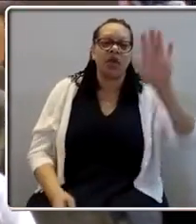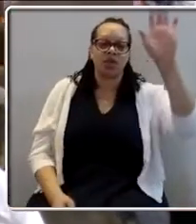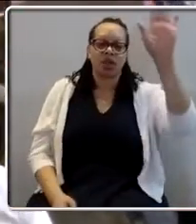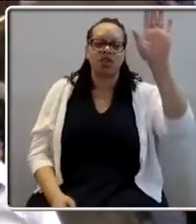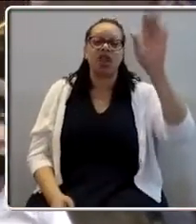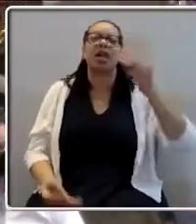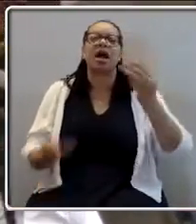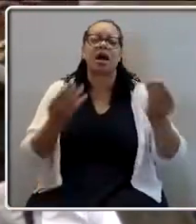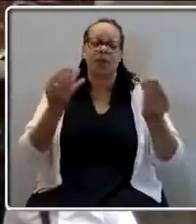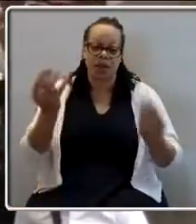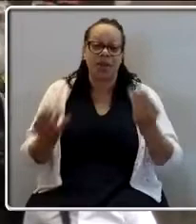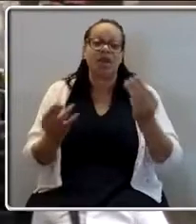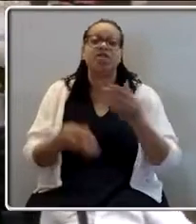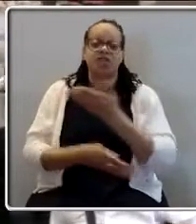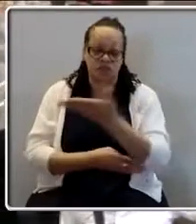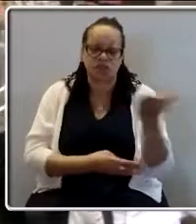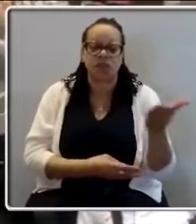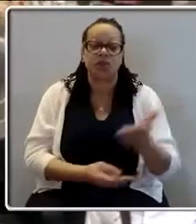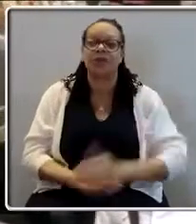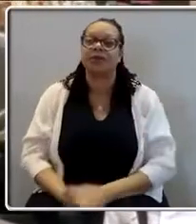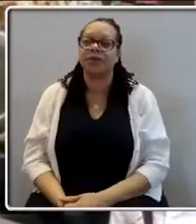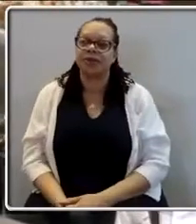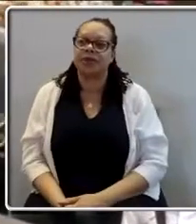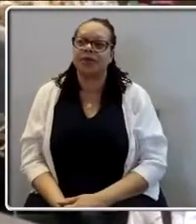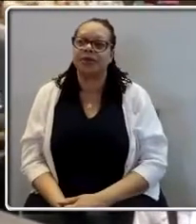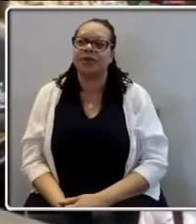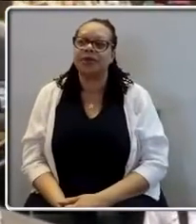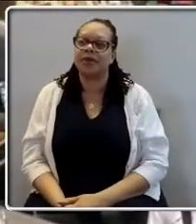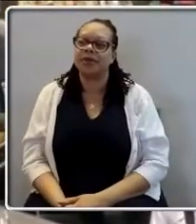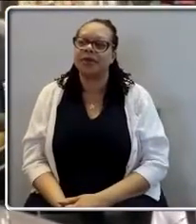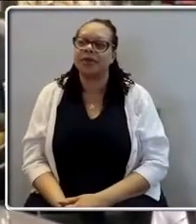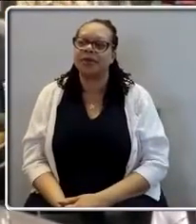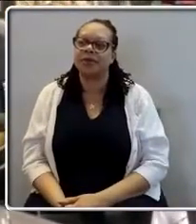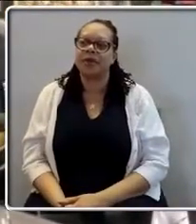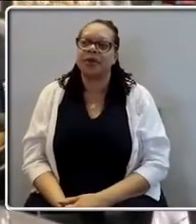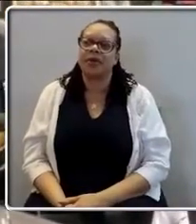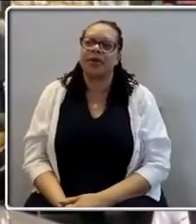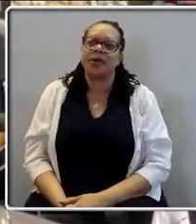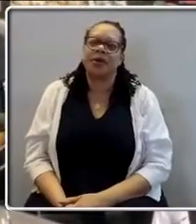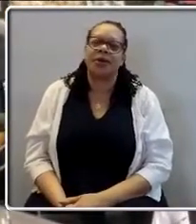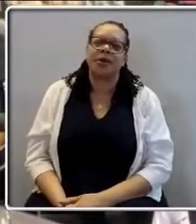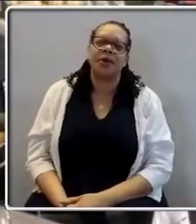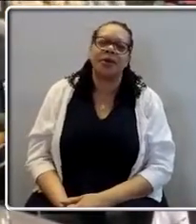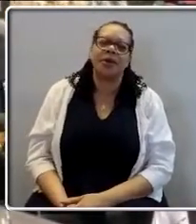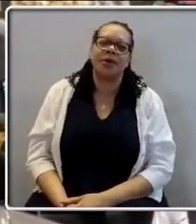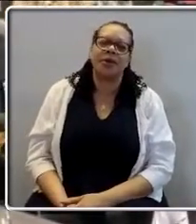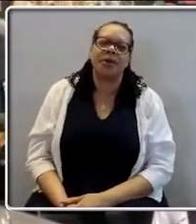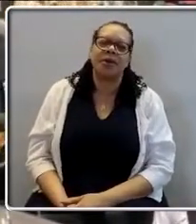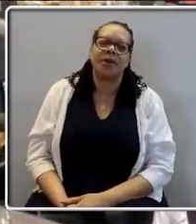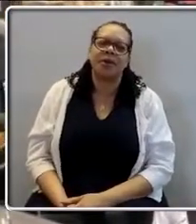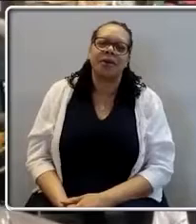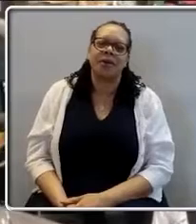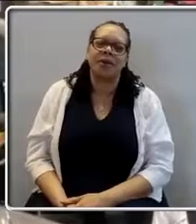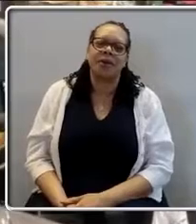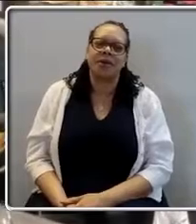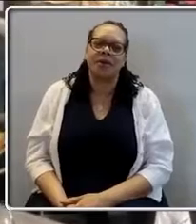minutes. If that's you, say, it's me, it's me, it's me. Somebody say, teach me a